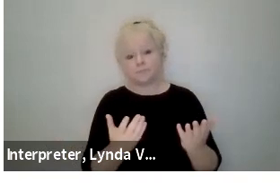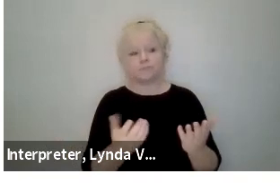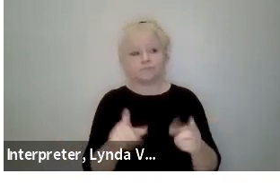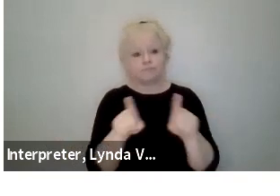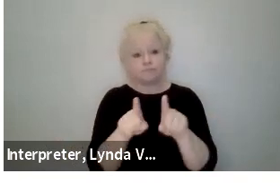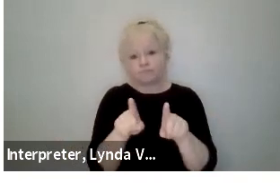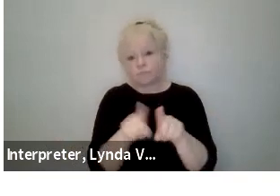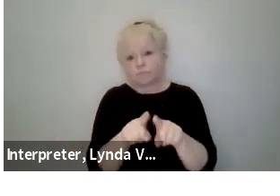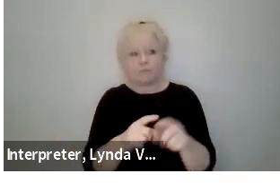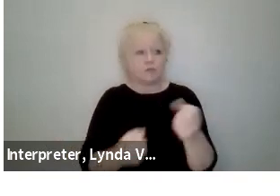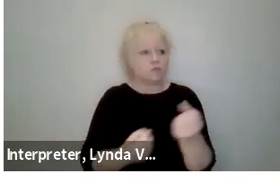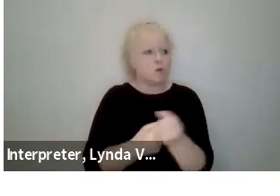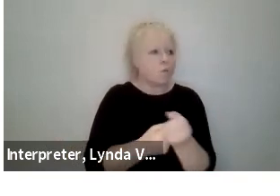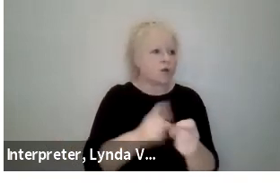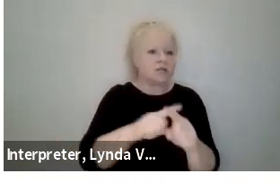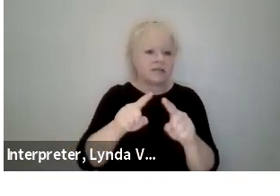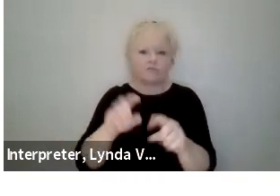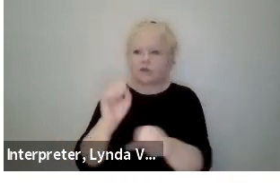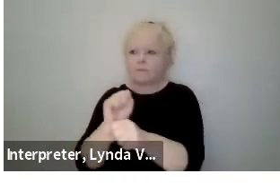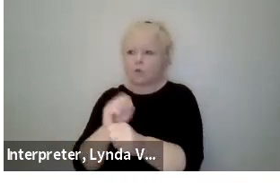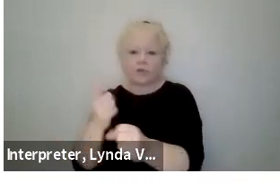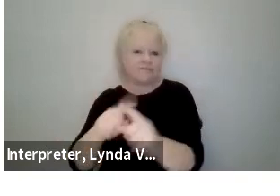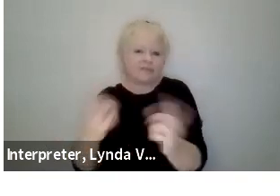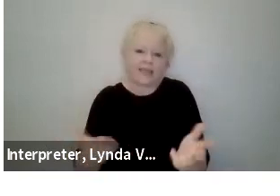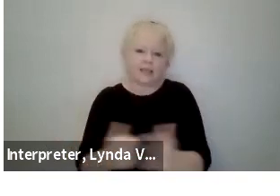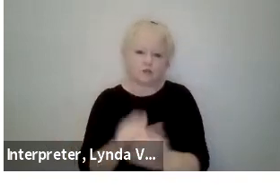also support to employees